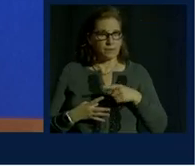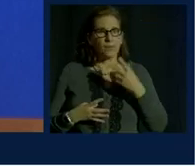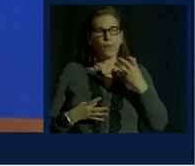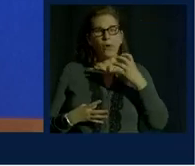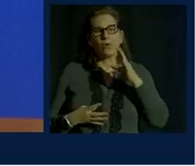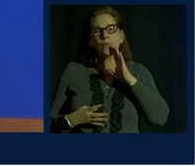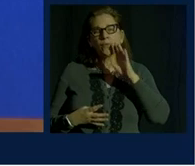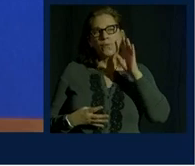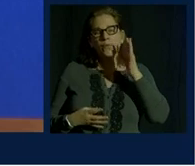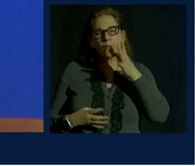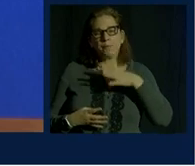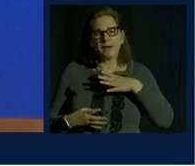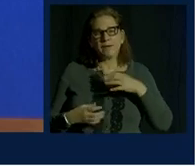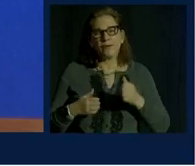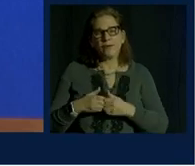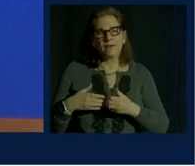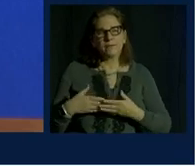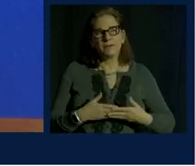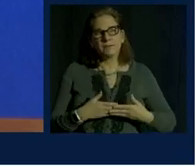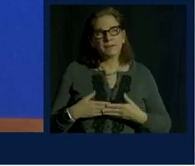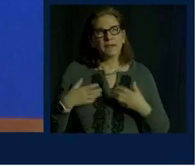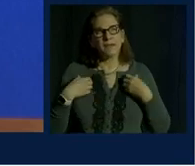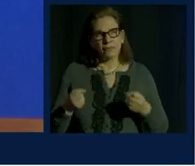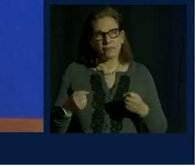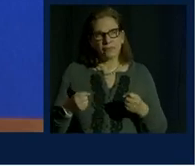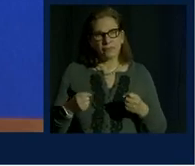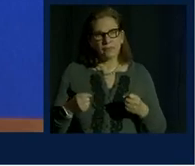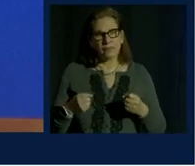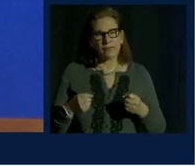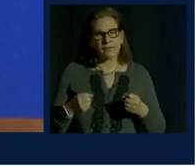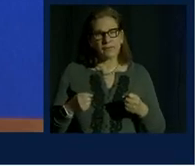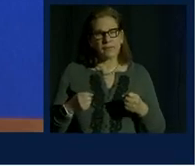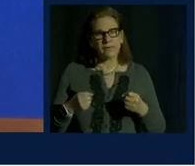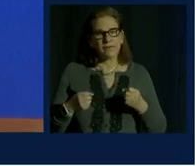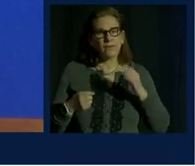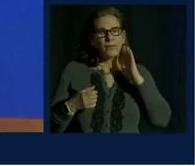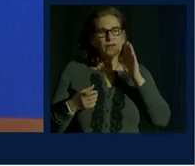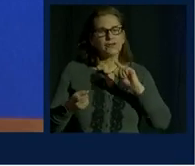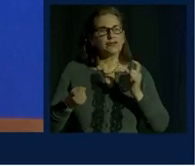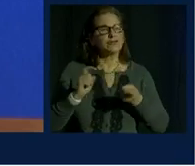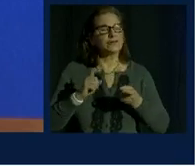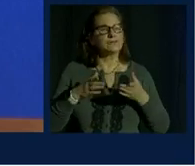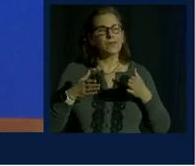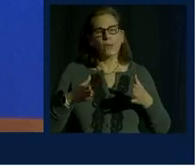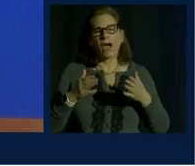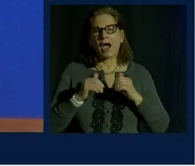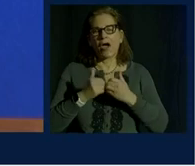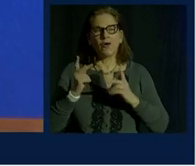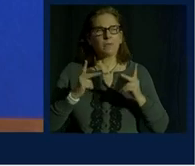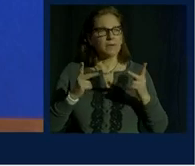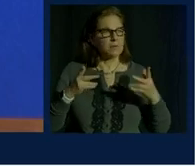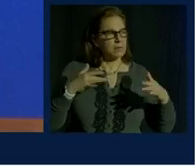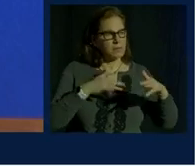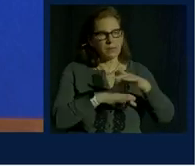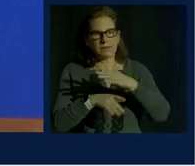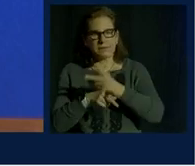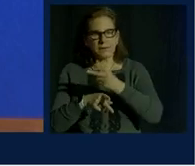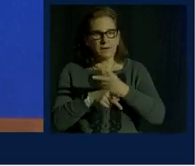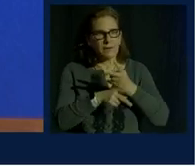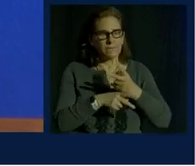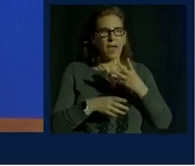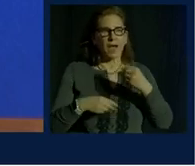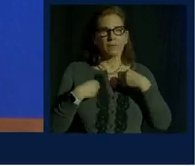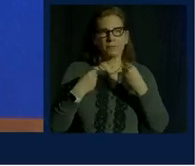health and just change the way that people interact with the healthcare system. So we'll look at preventative care, primary